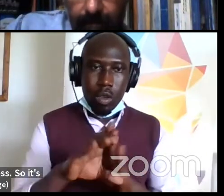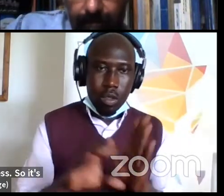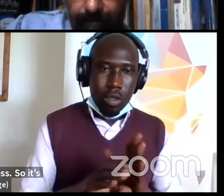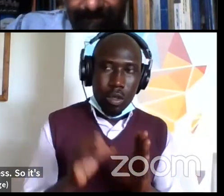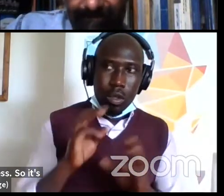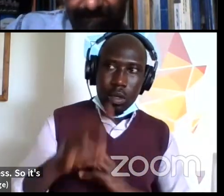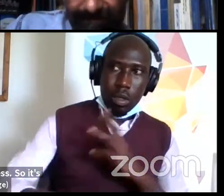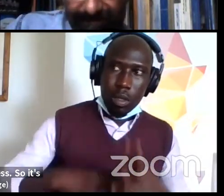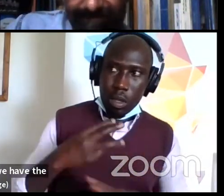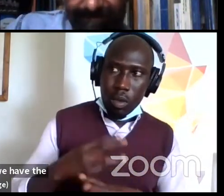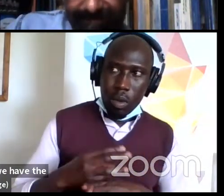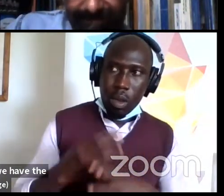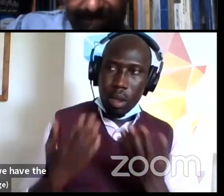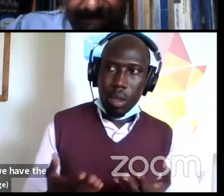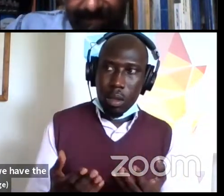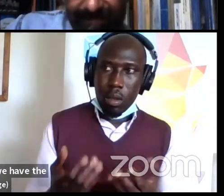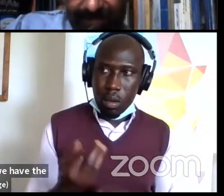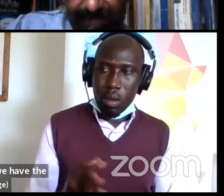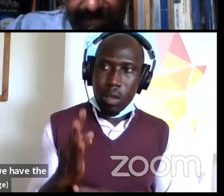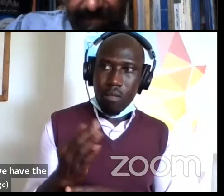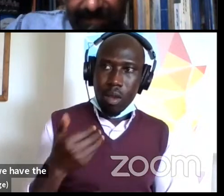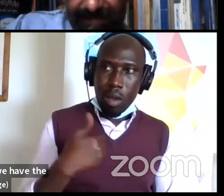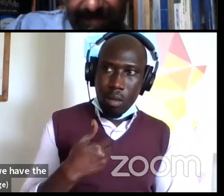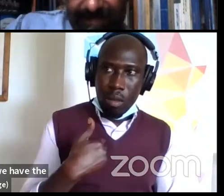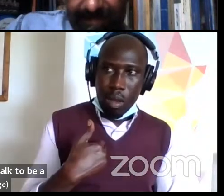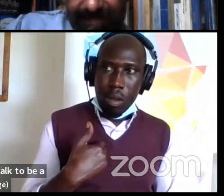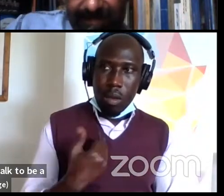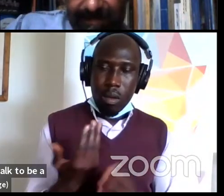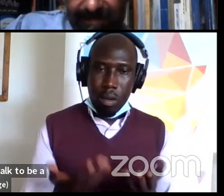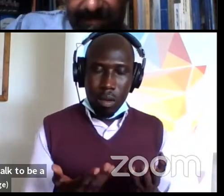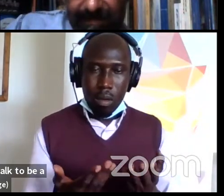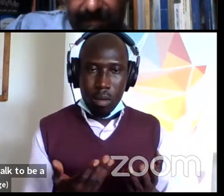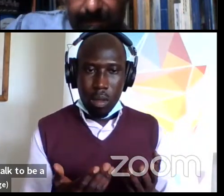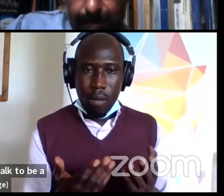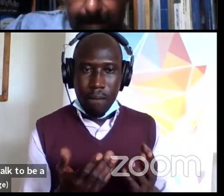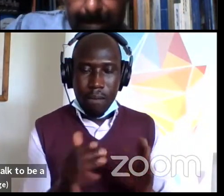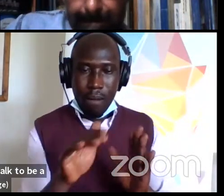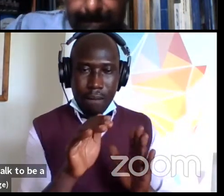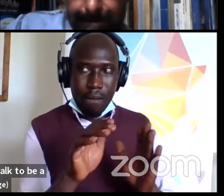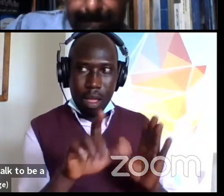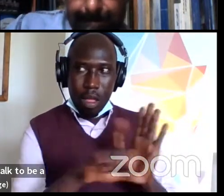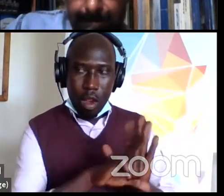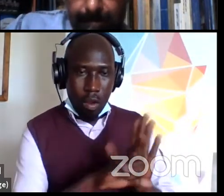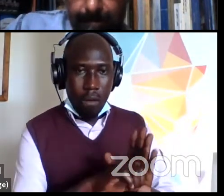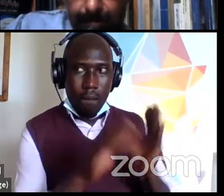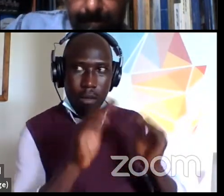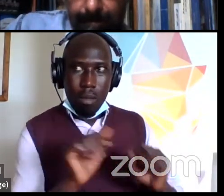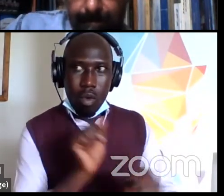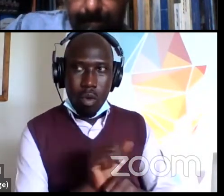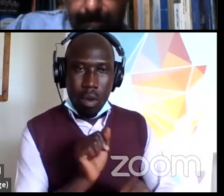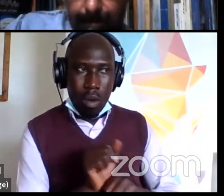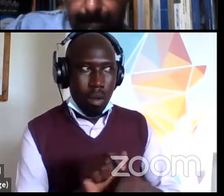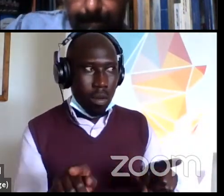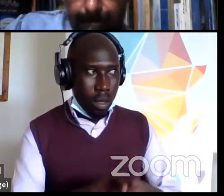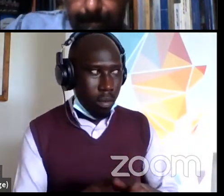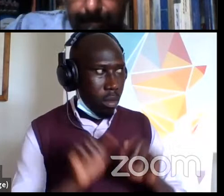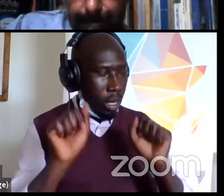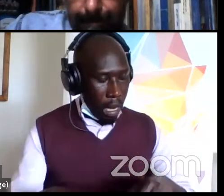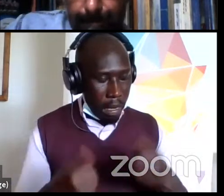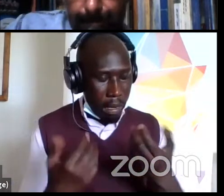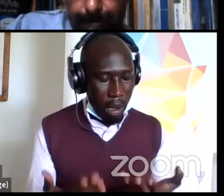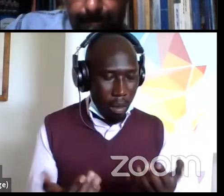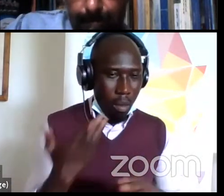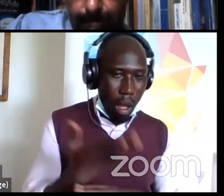but if you don't put the appropriate legal framework and appropriate safeguards and review what you